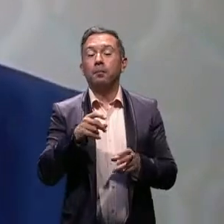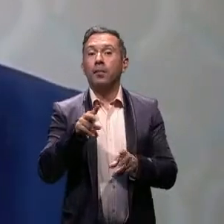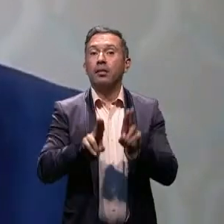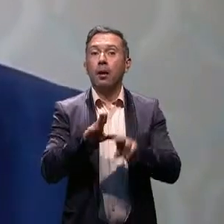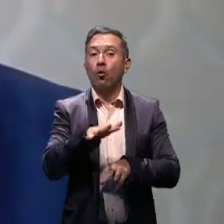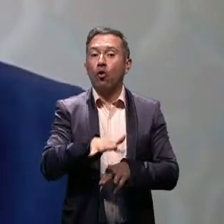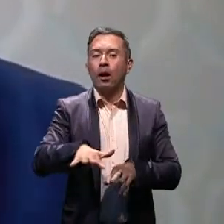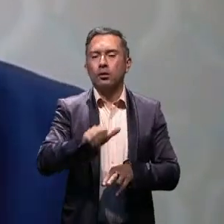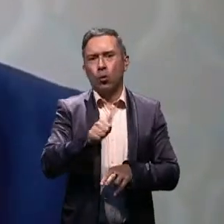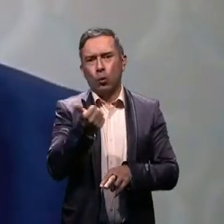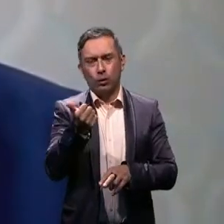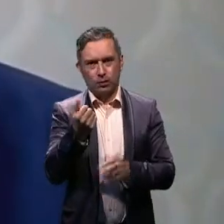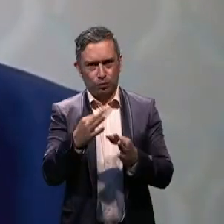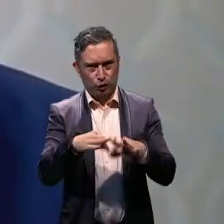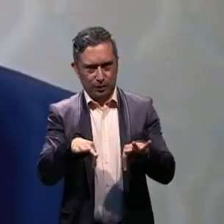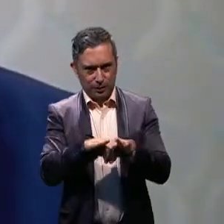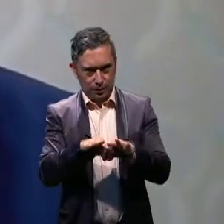democracy.